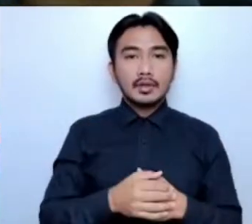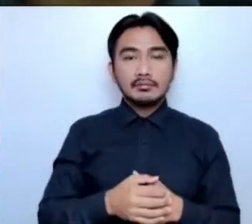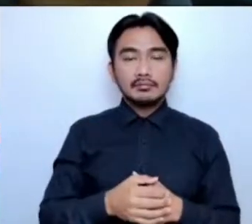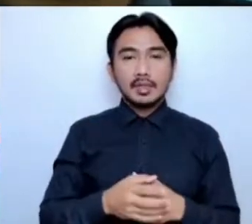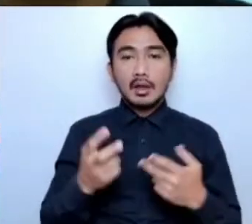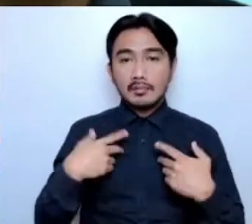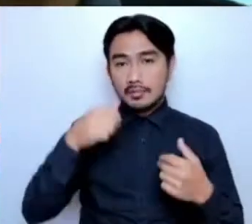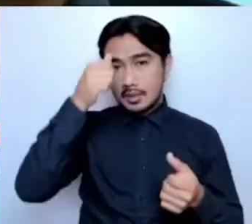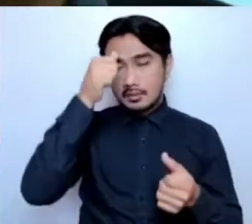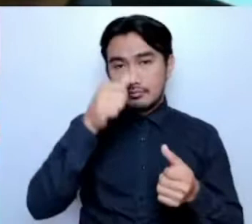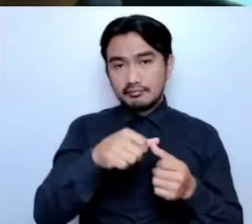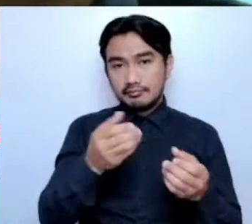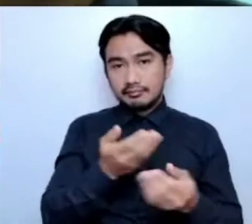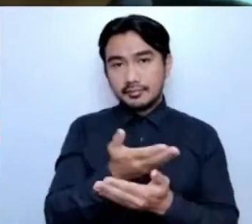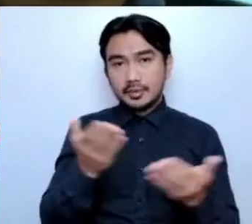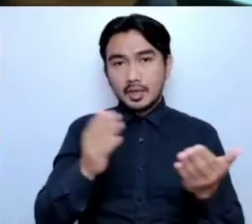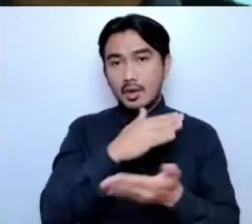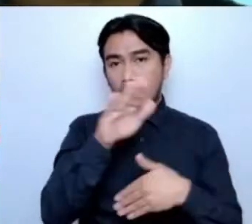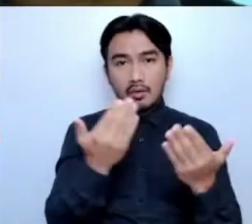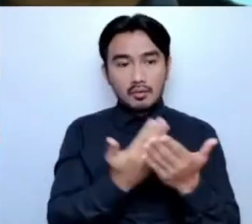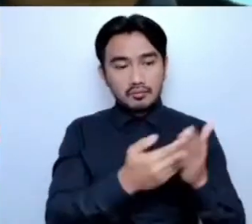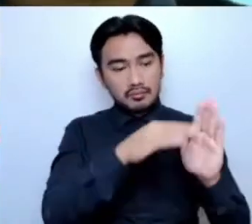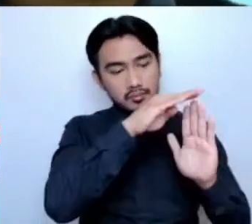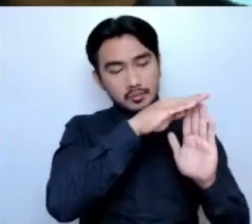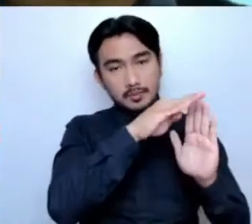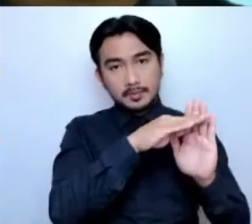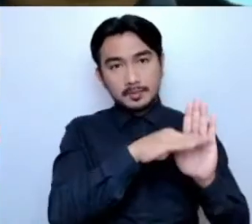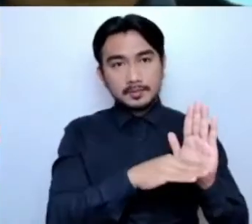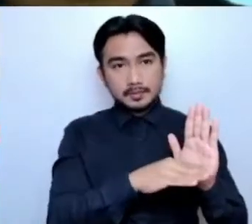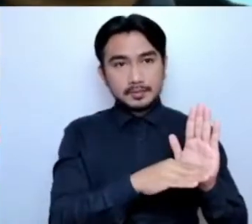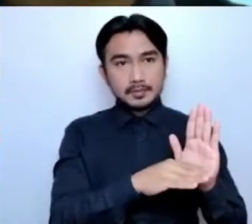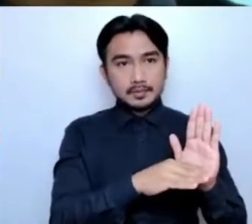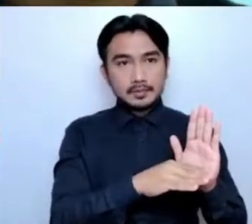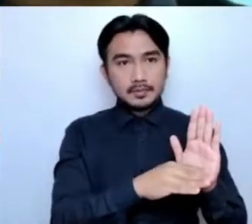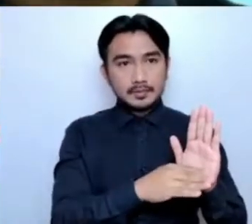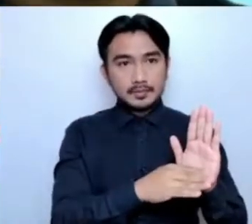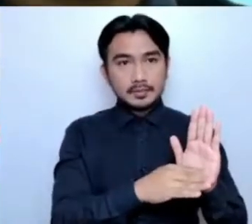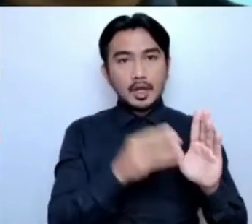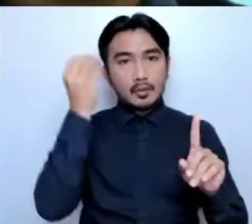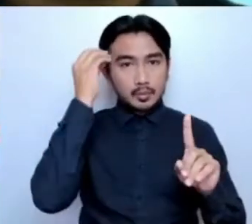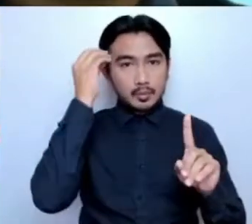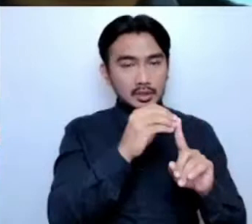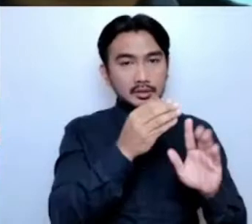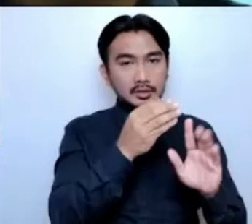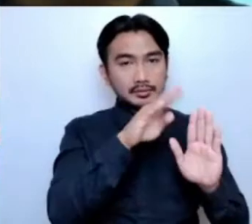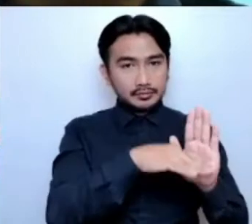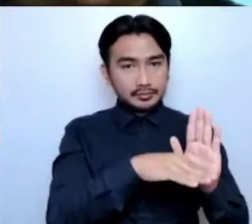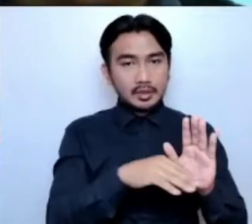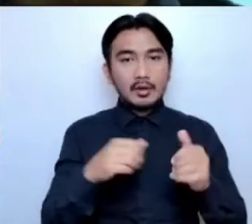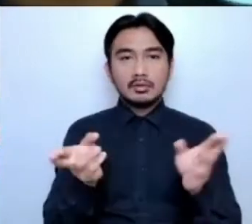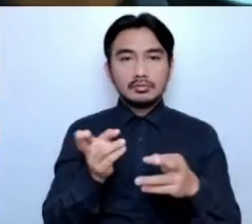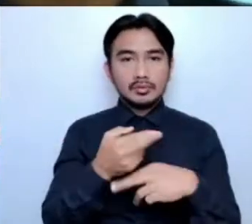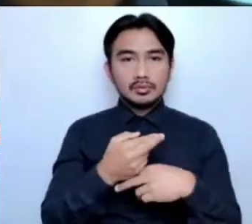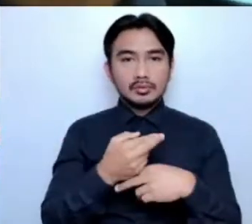the indicators that follow classroom observable